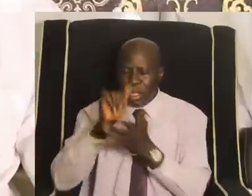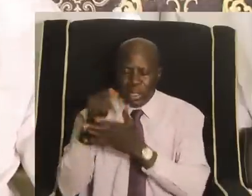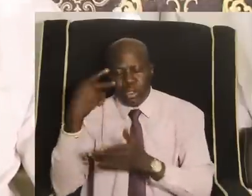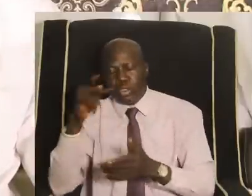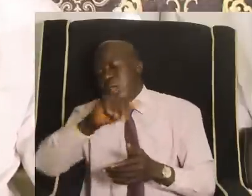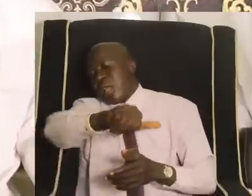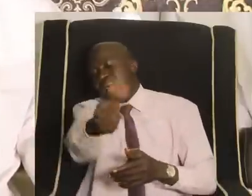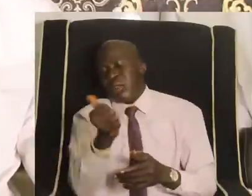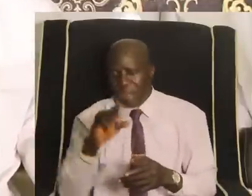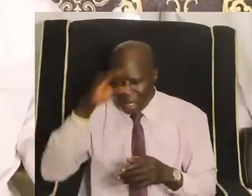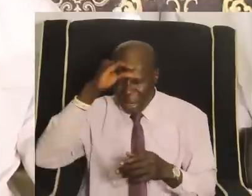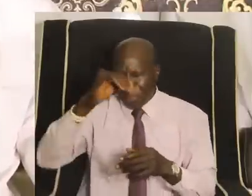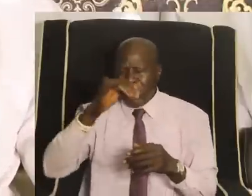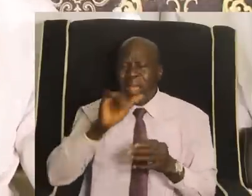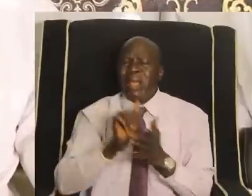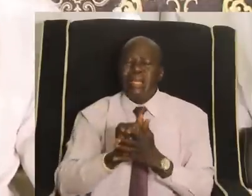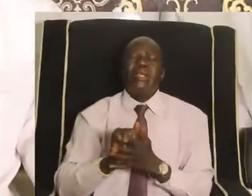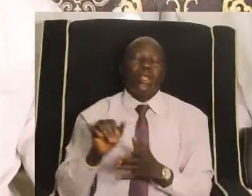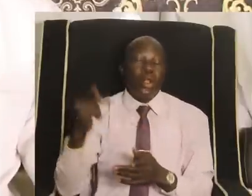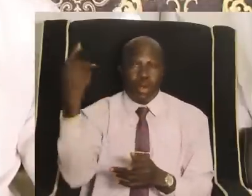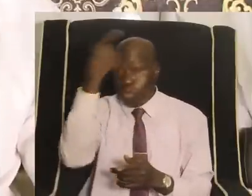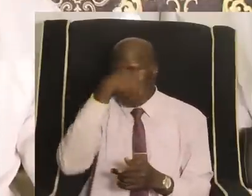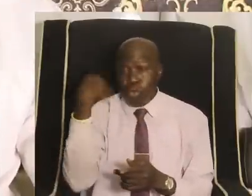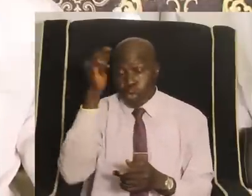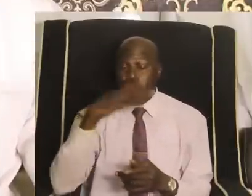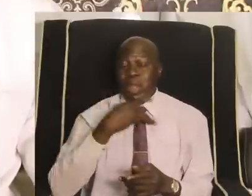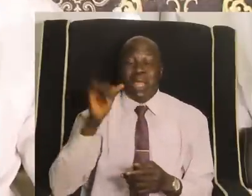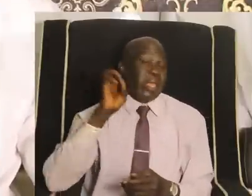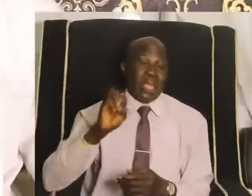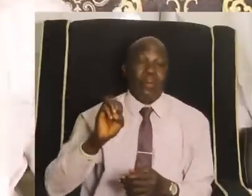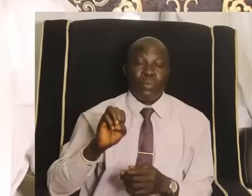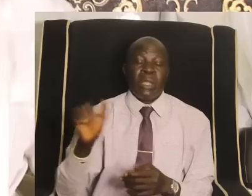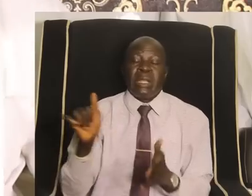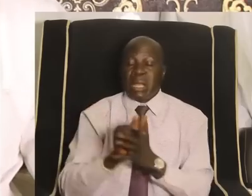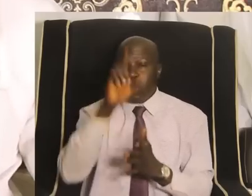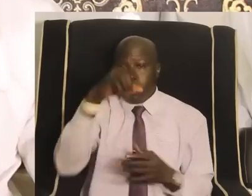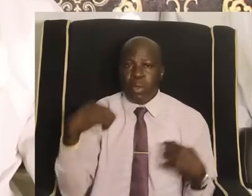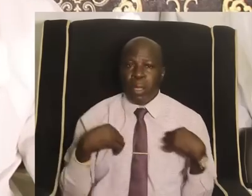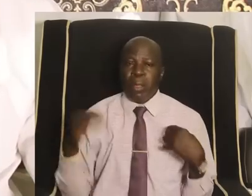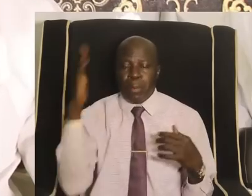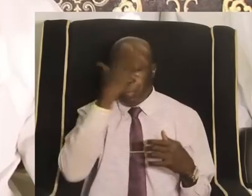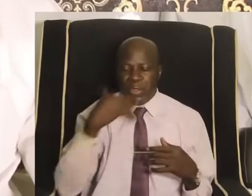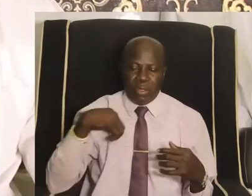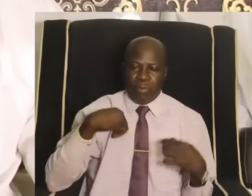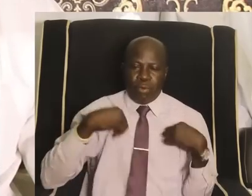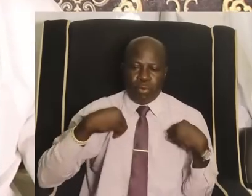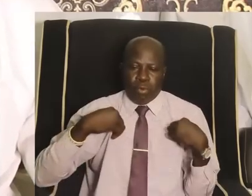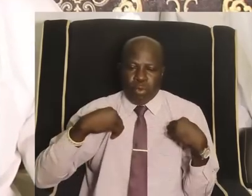society. But if he's not watchful, if he's not careful, you will give back to the